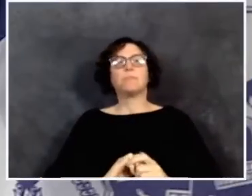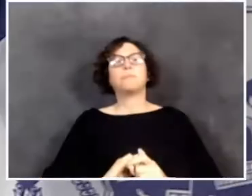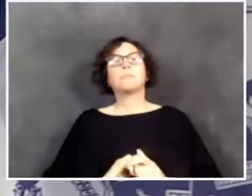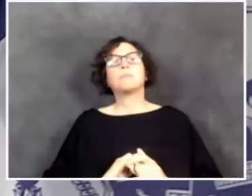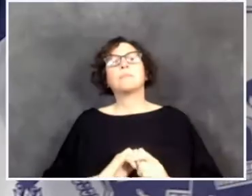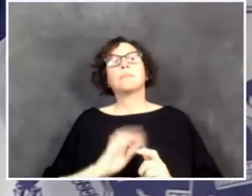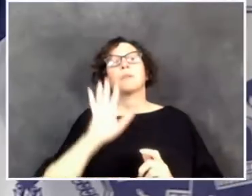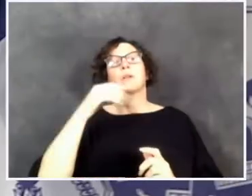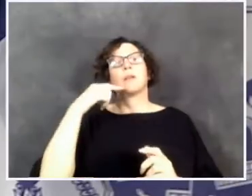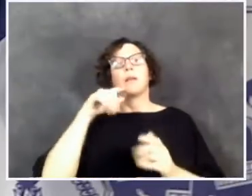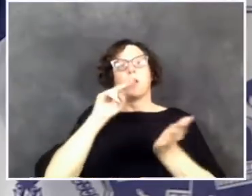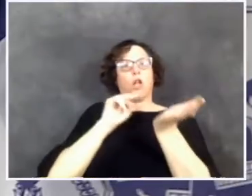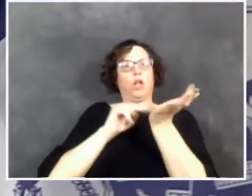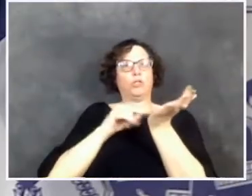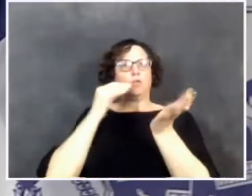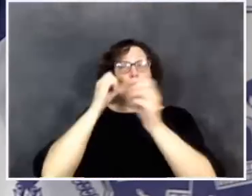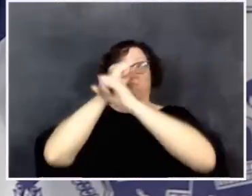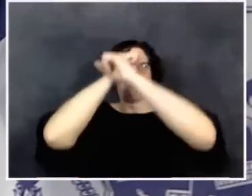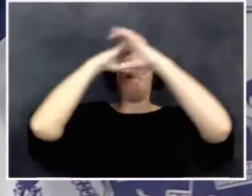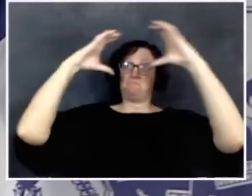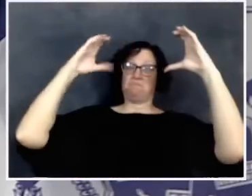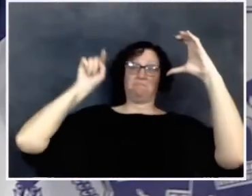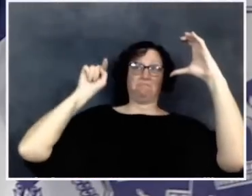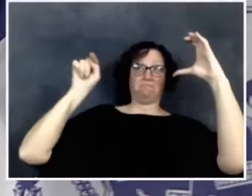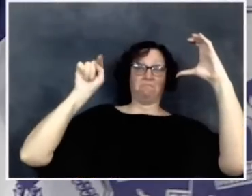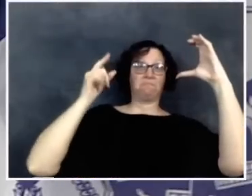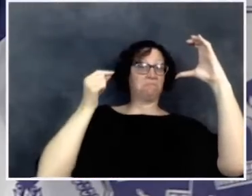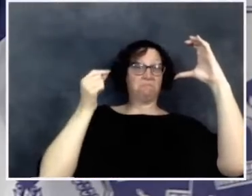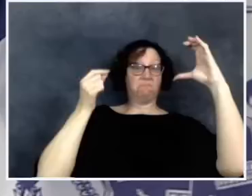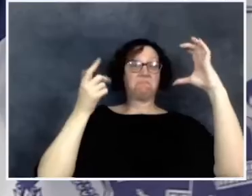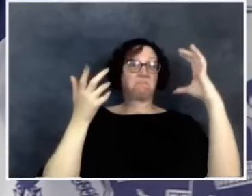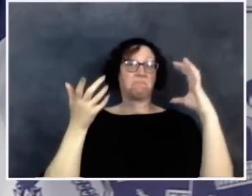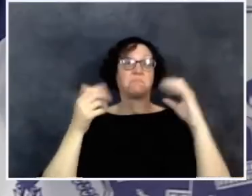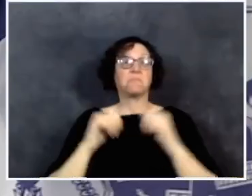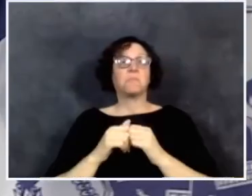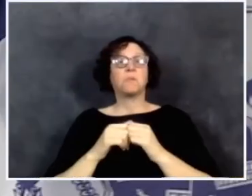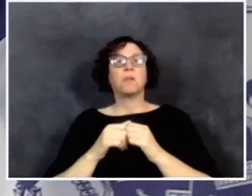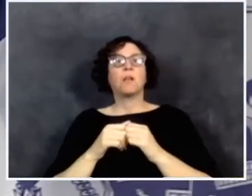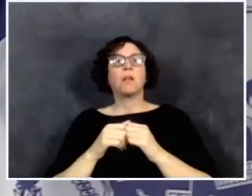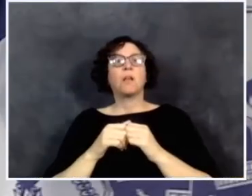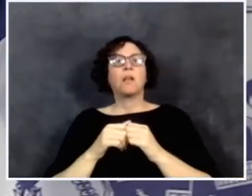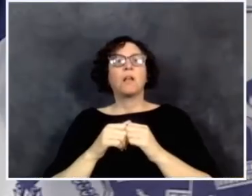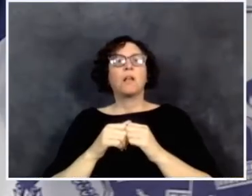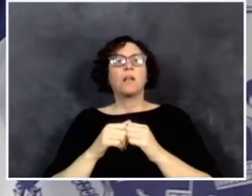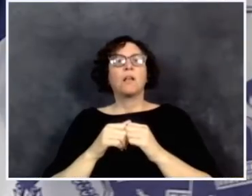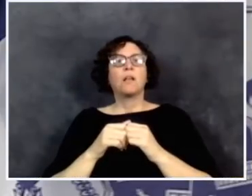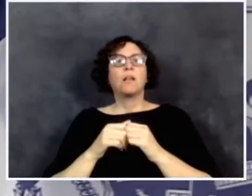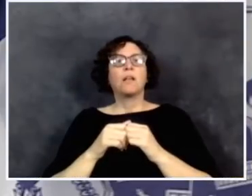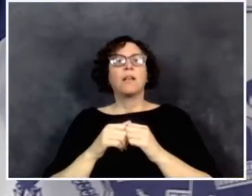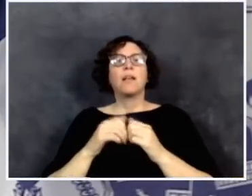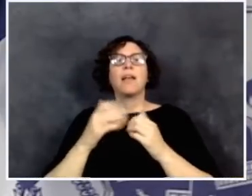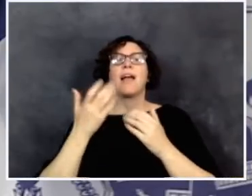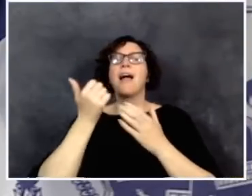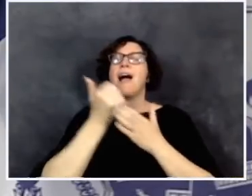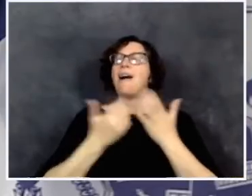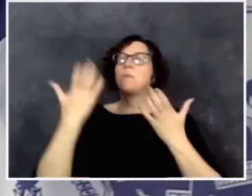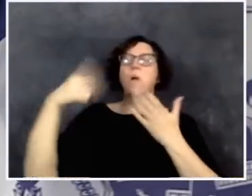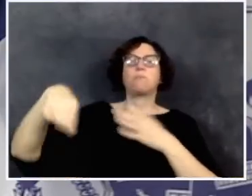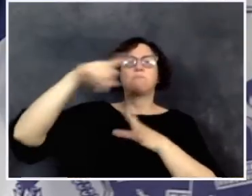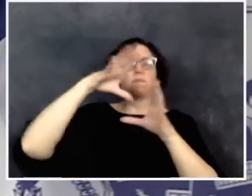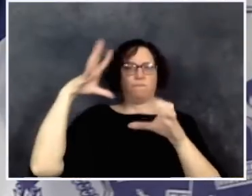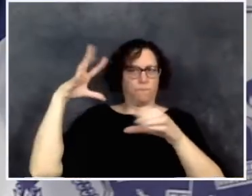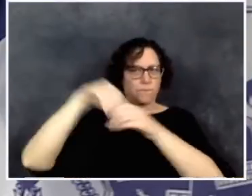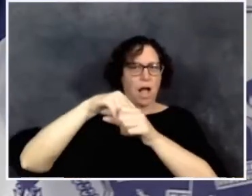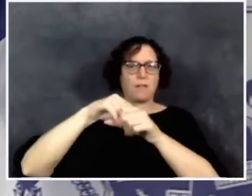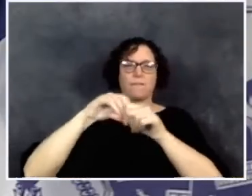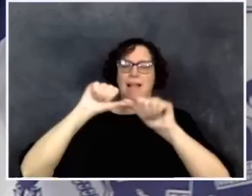it's all hands on deck. So the normal lines of authority here remain, meaning,